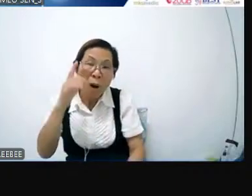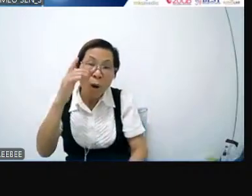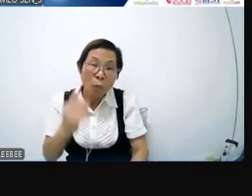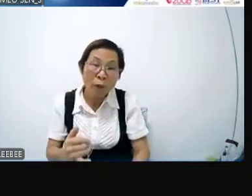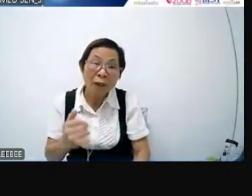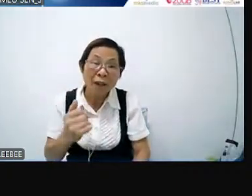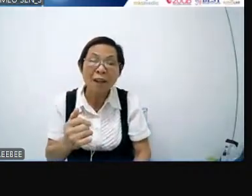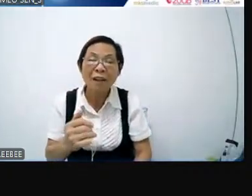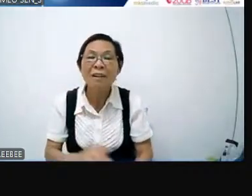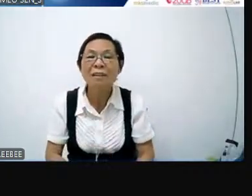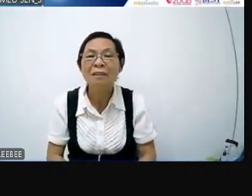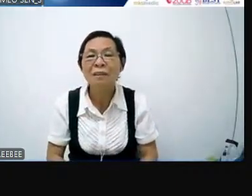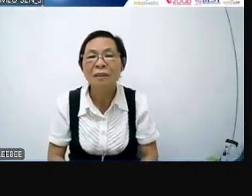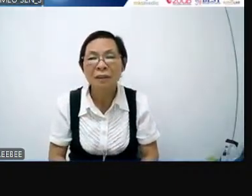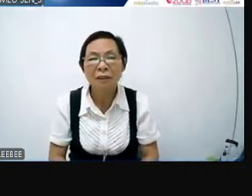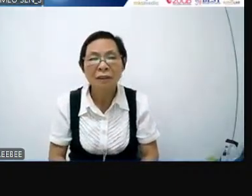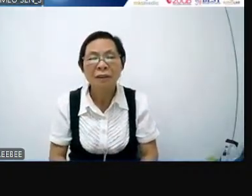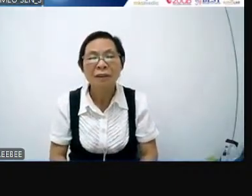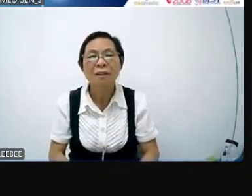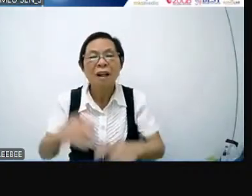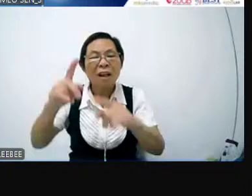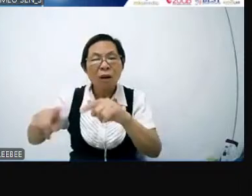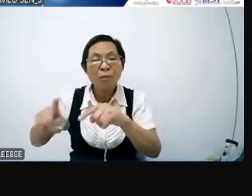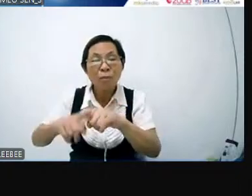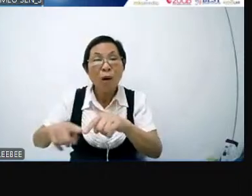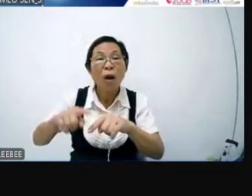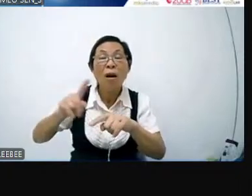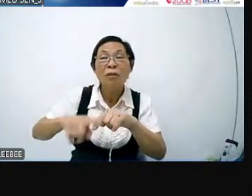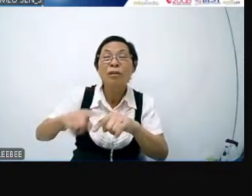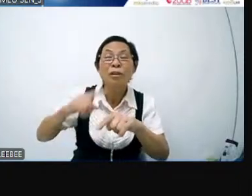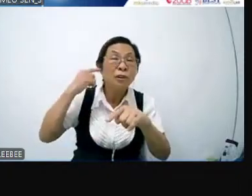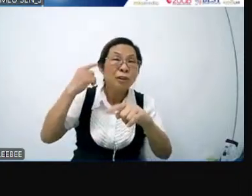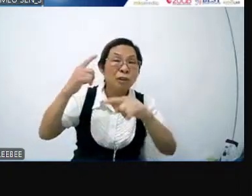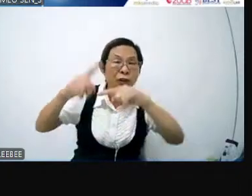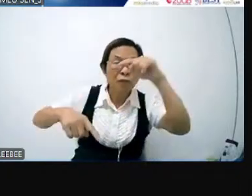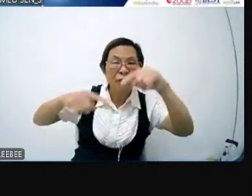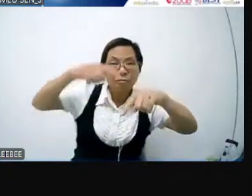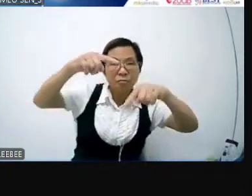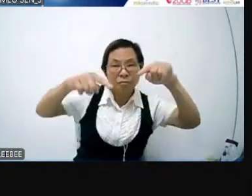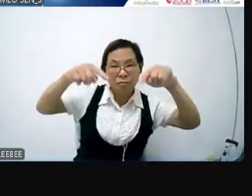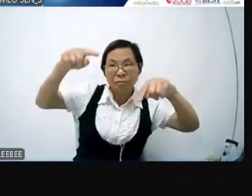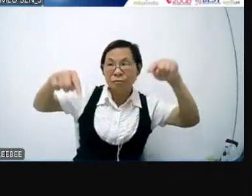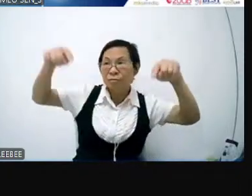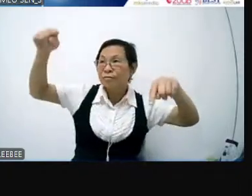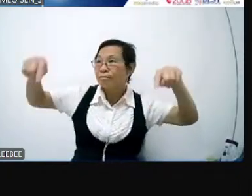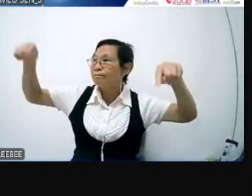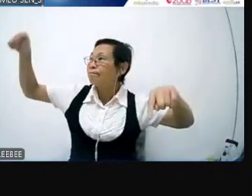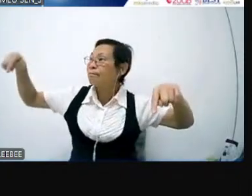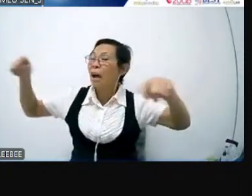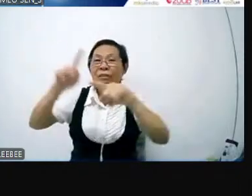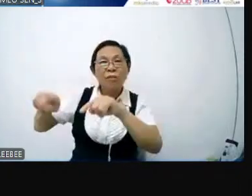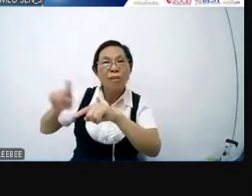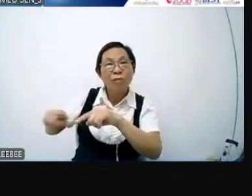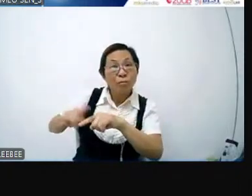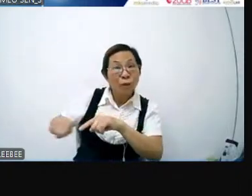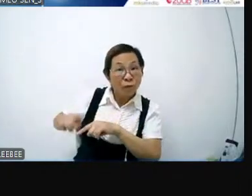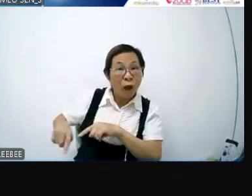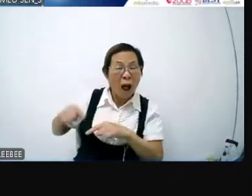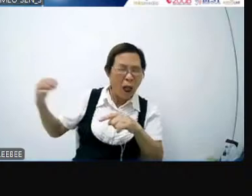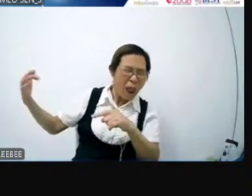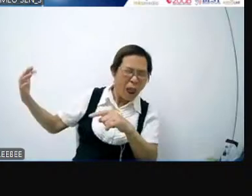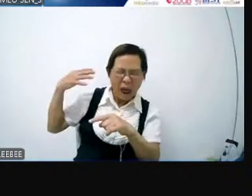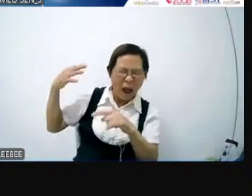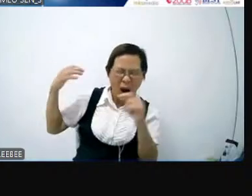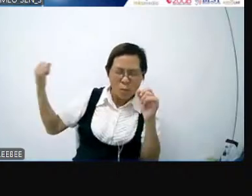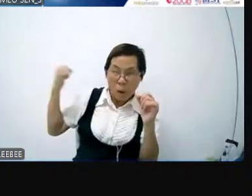sounds from different frequency and different loudness. It sounds like a tone, a beep. So they